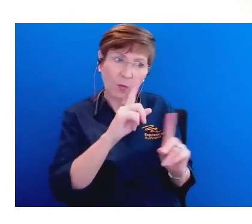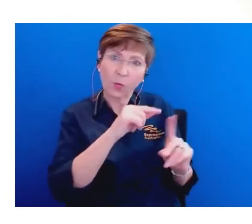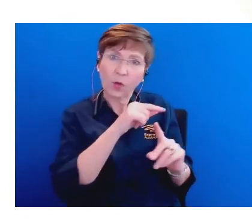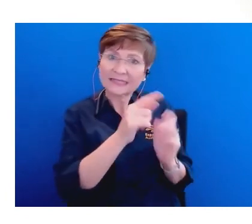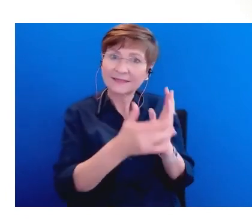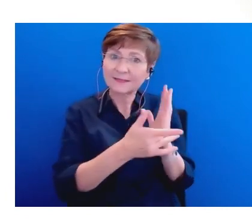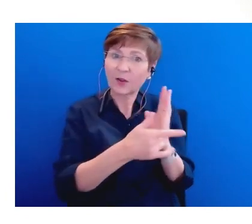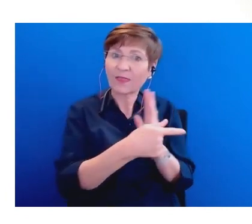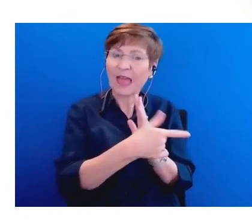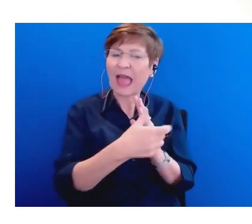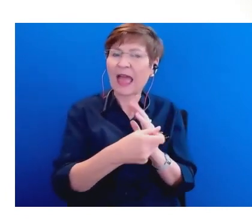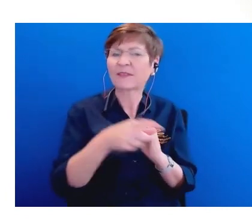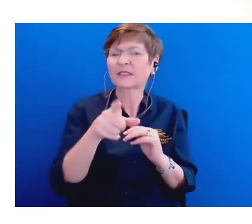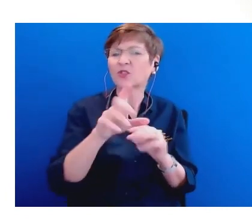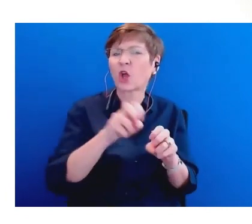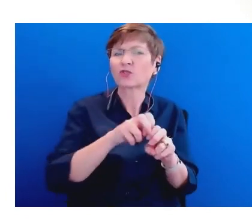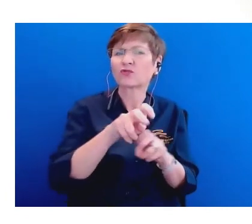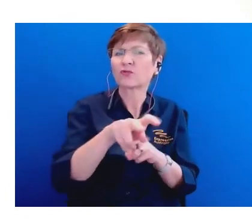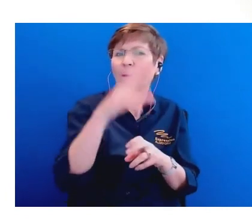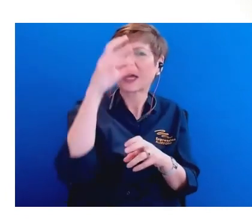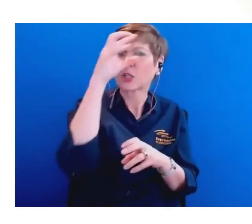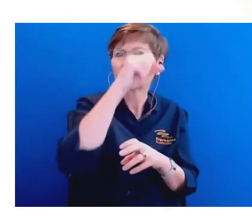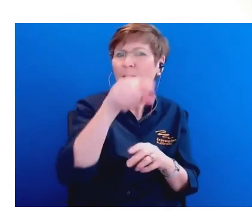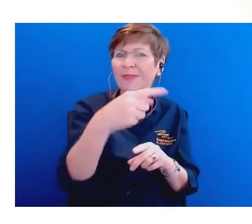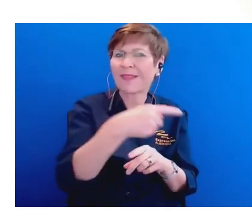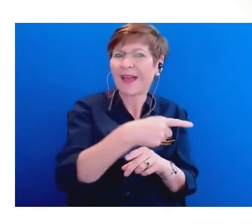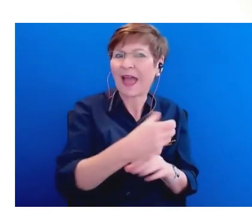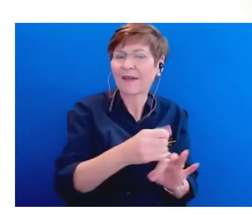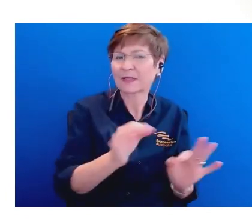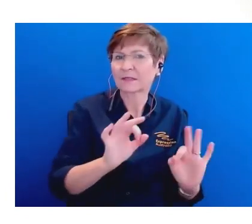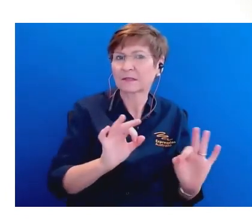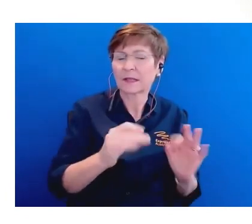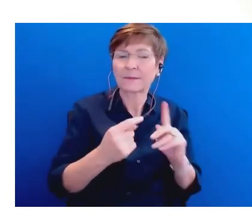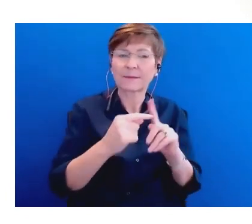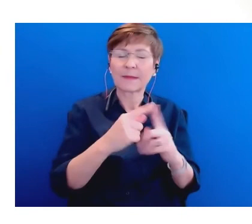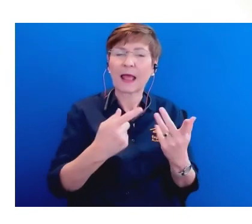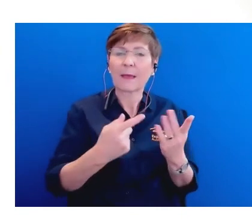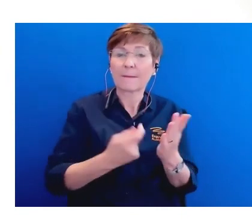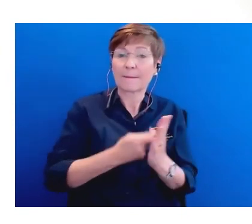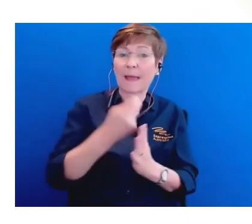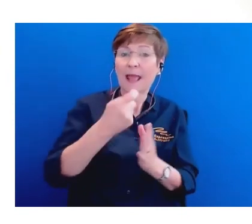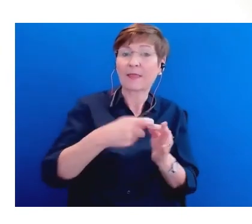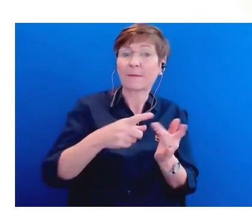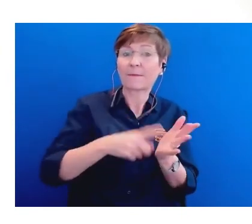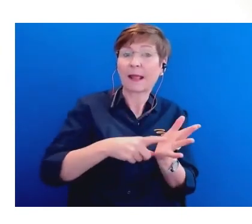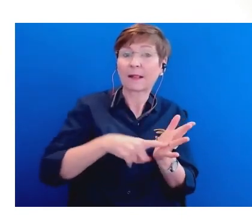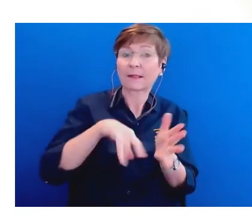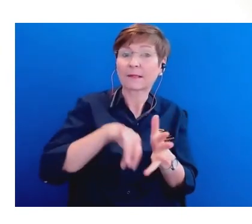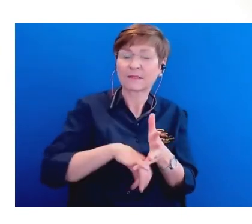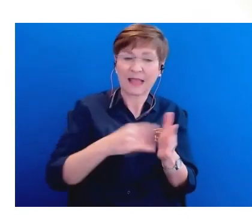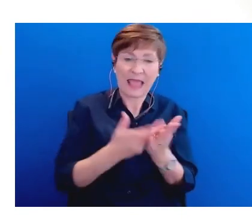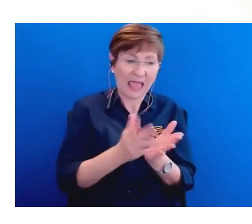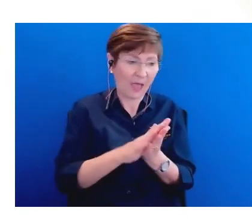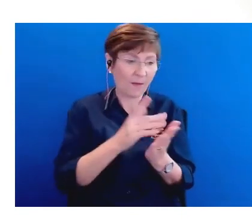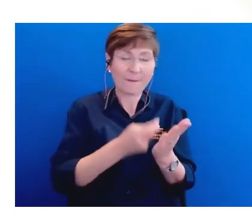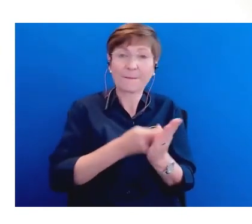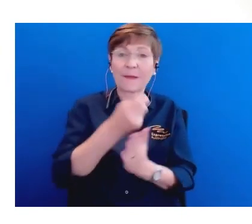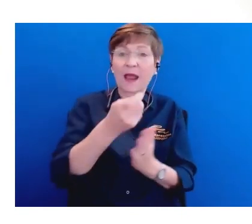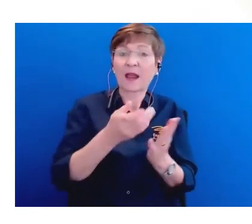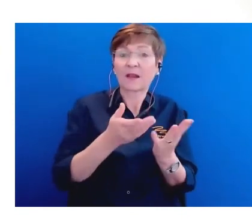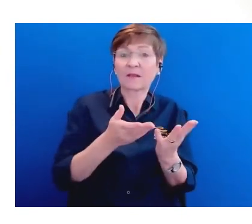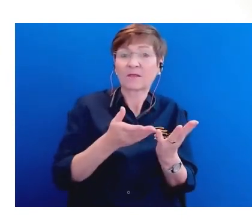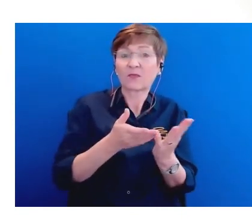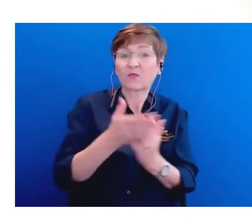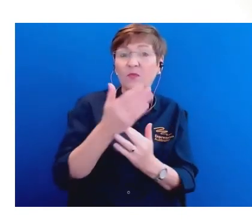it, and having workarounds like paper bills and payment over the phone available. And again,